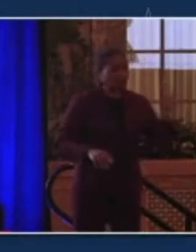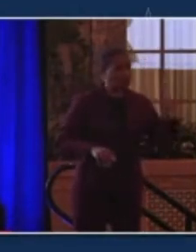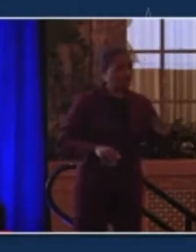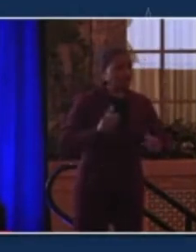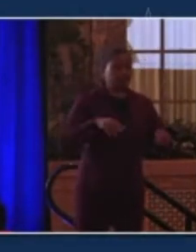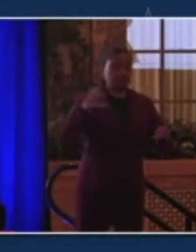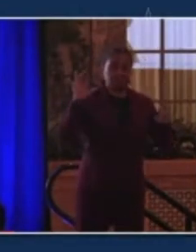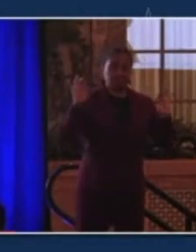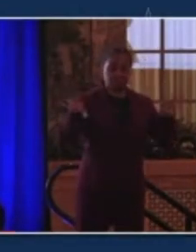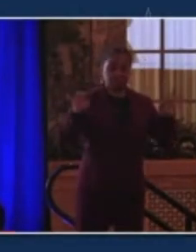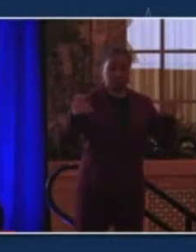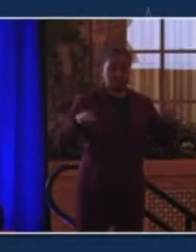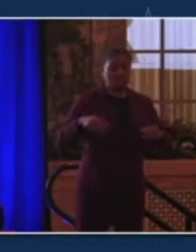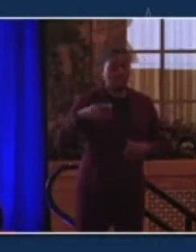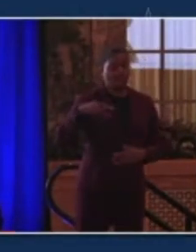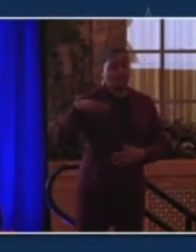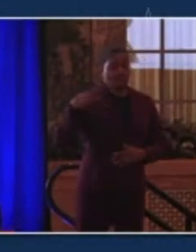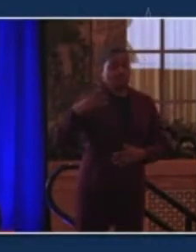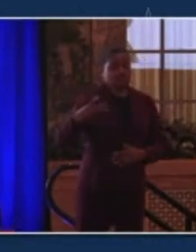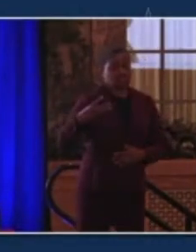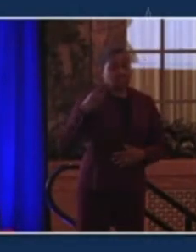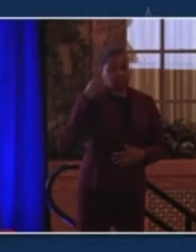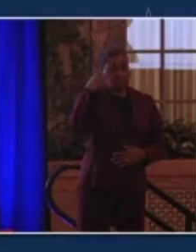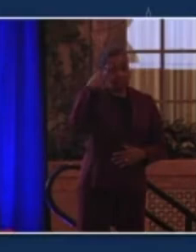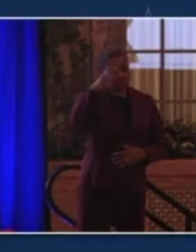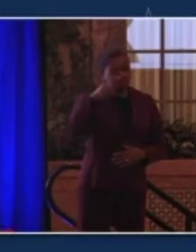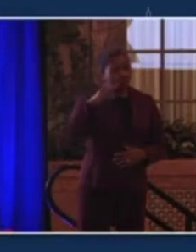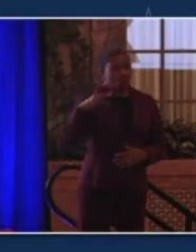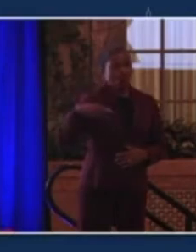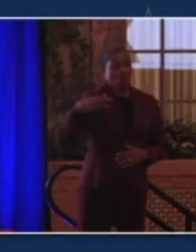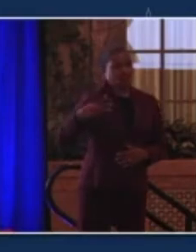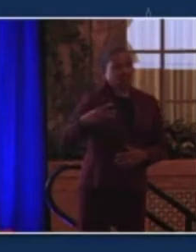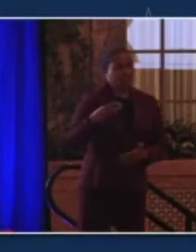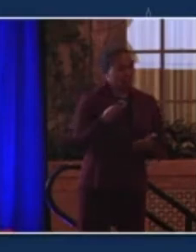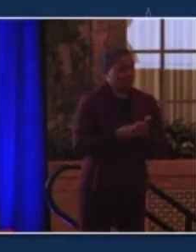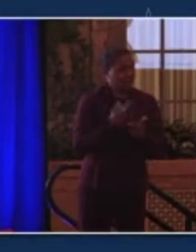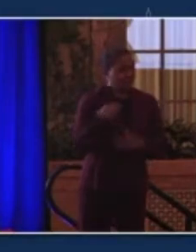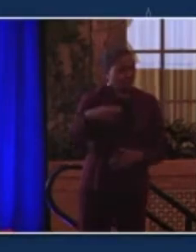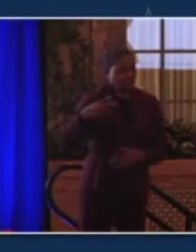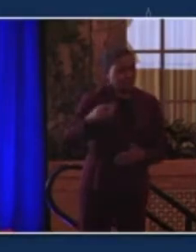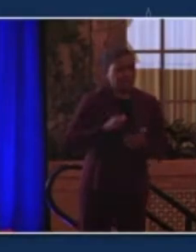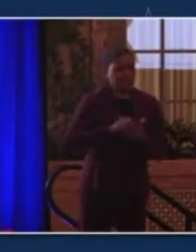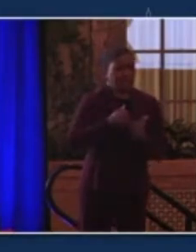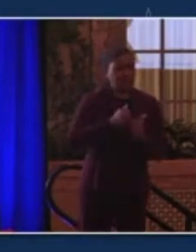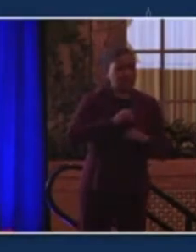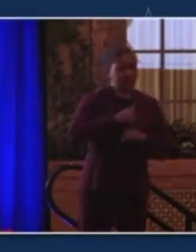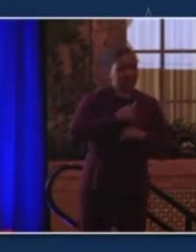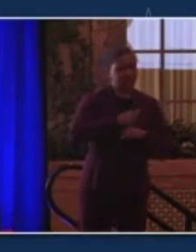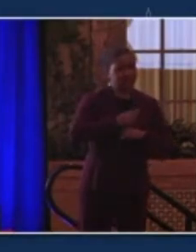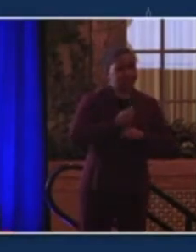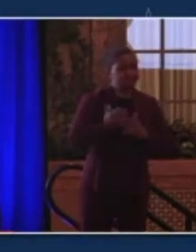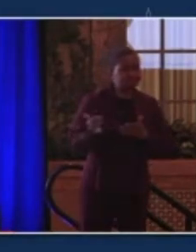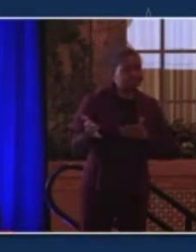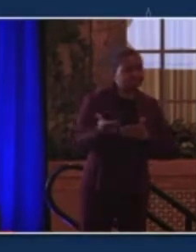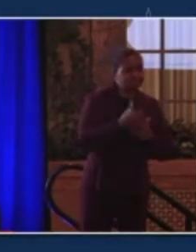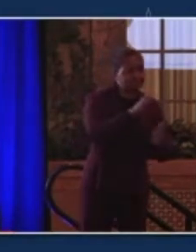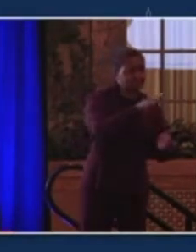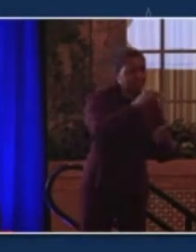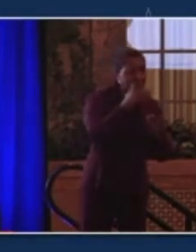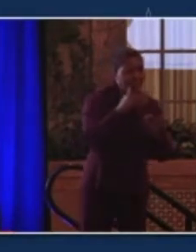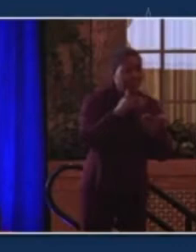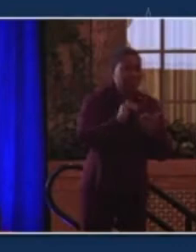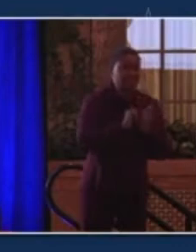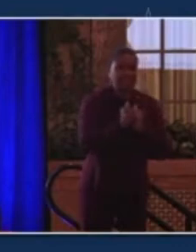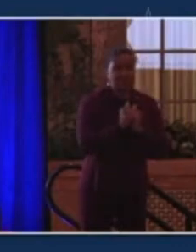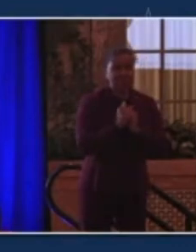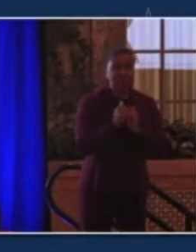deposit Washingtons for Washington. And that's how we built up the campaign from the grassroots